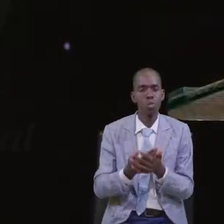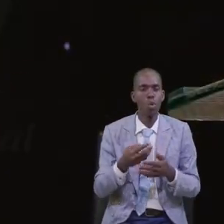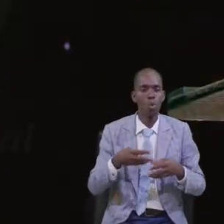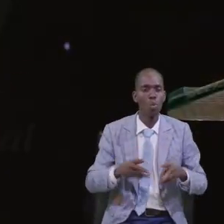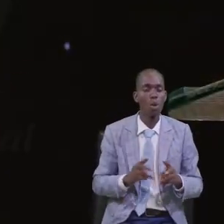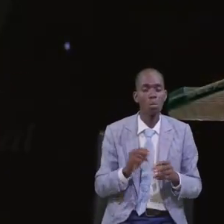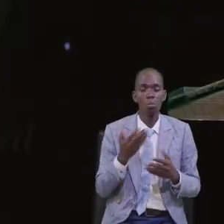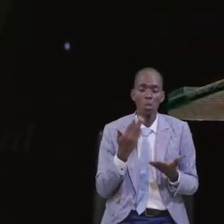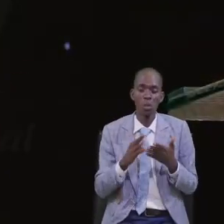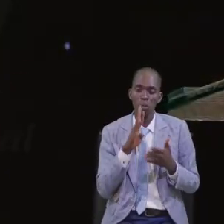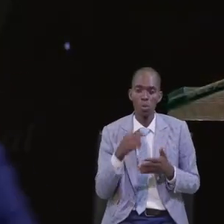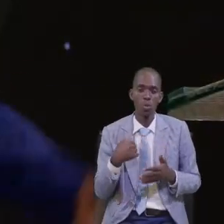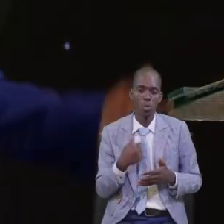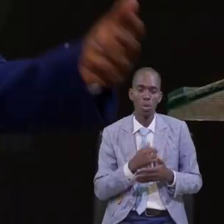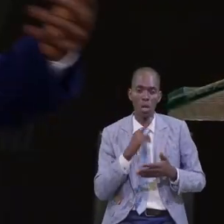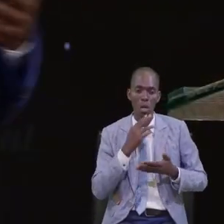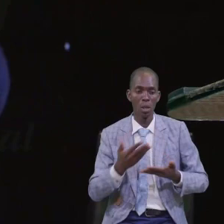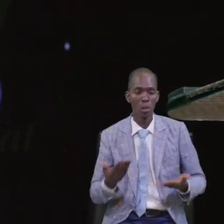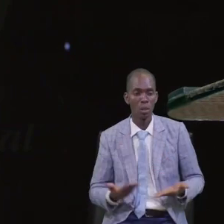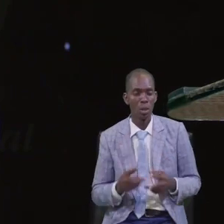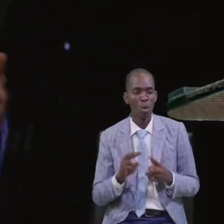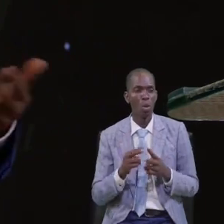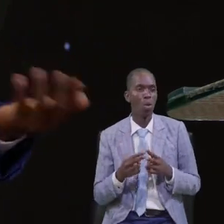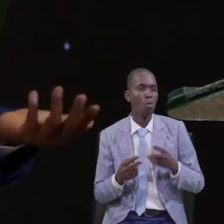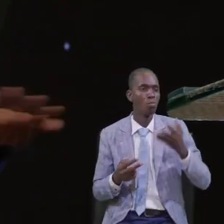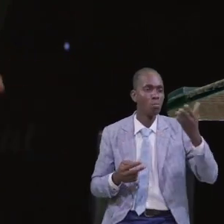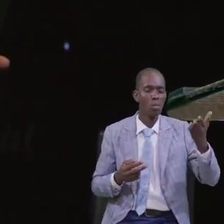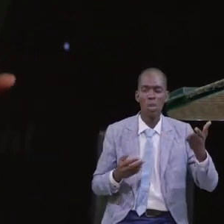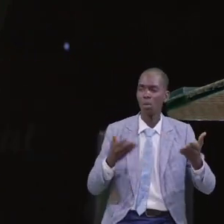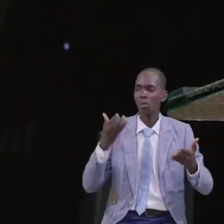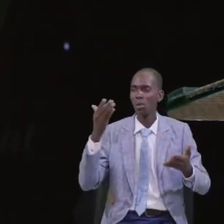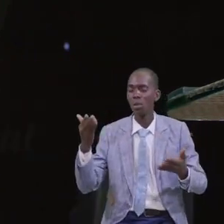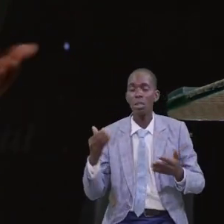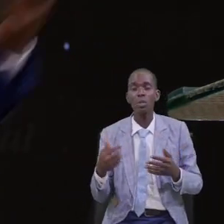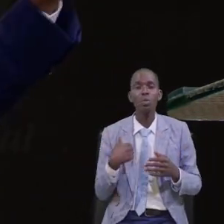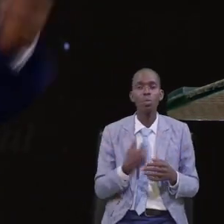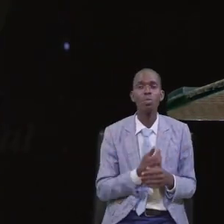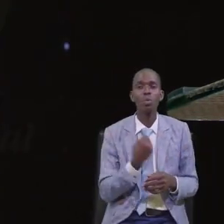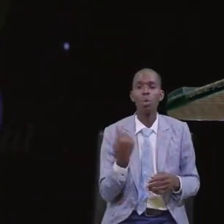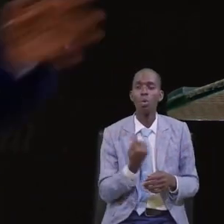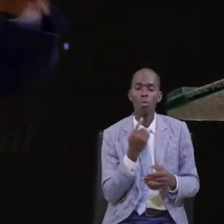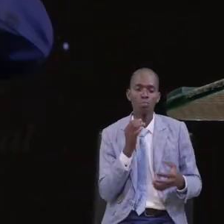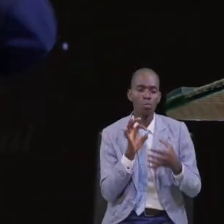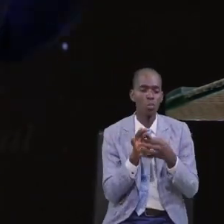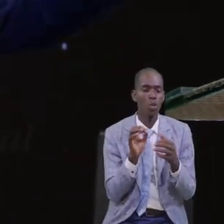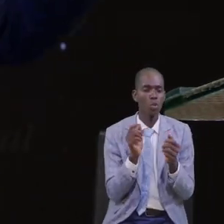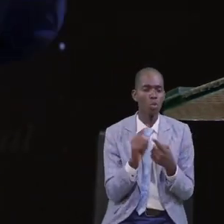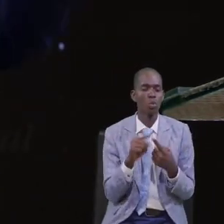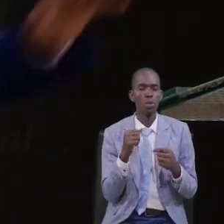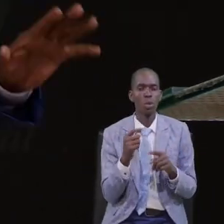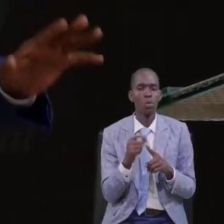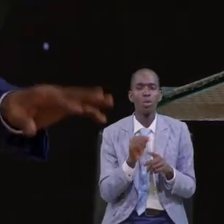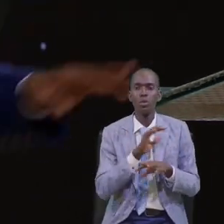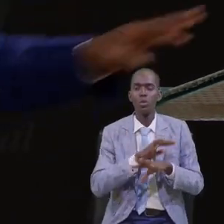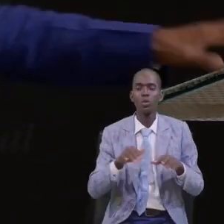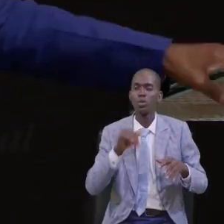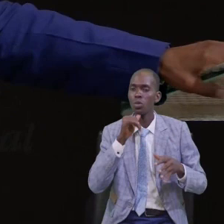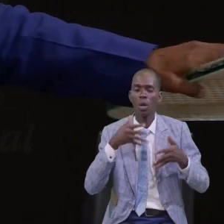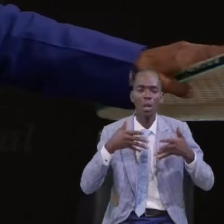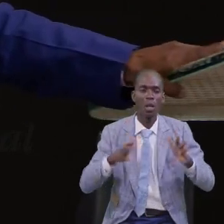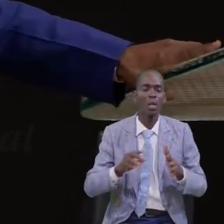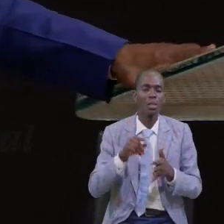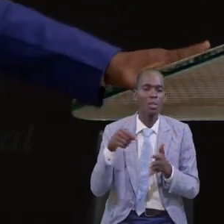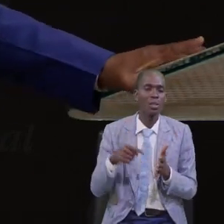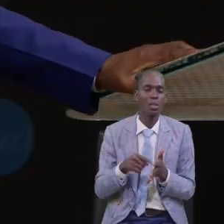are here or we are there, we connect with the word, and we do not allow being scattered abroad